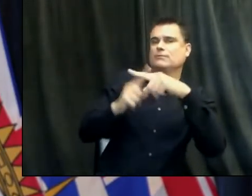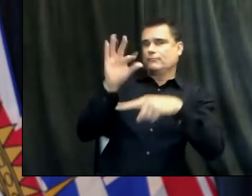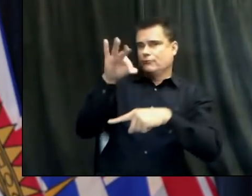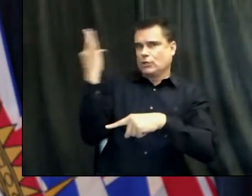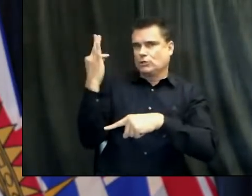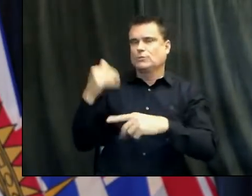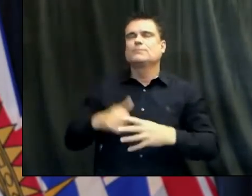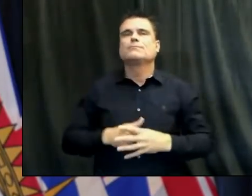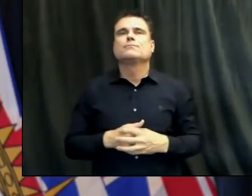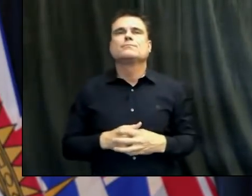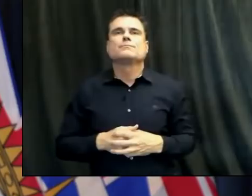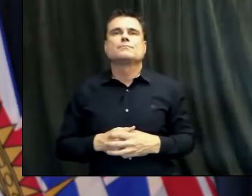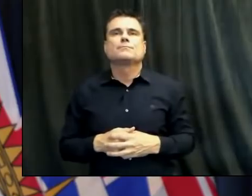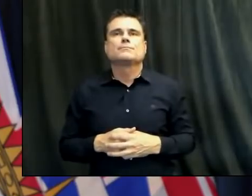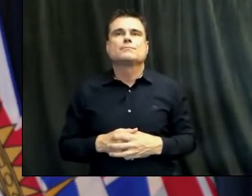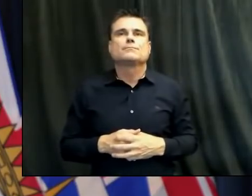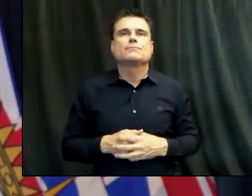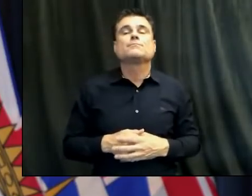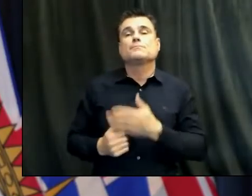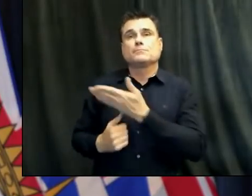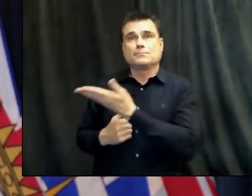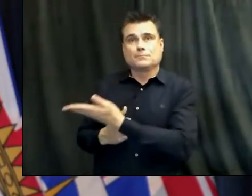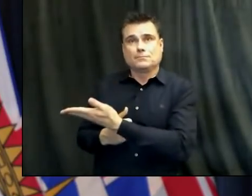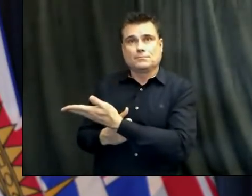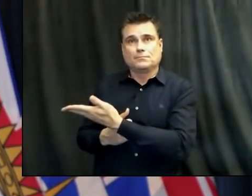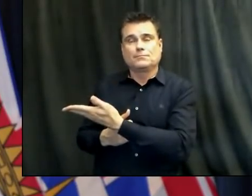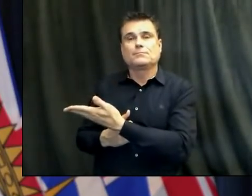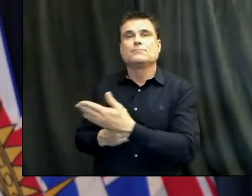after other countries get theirs? And who in BC